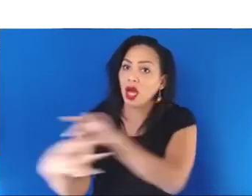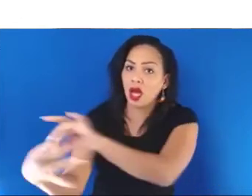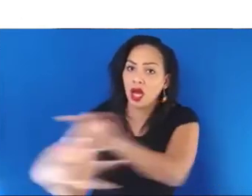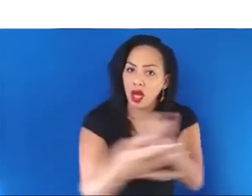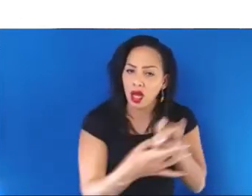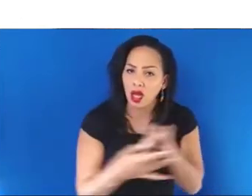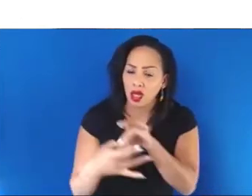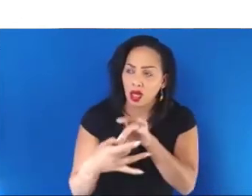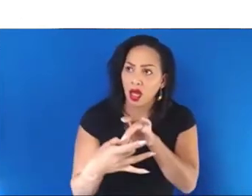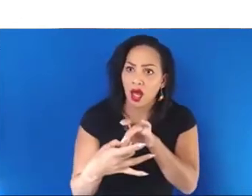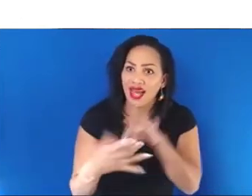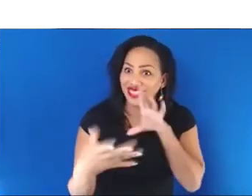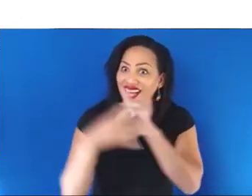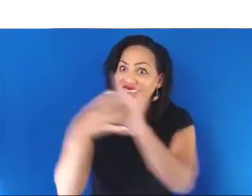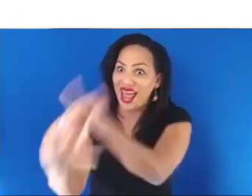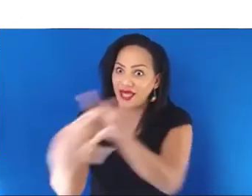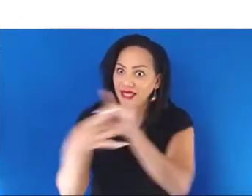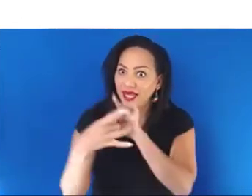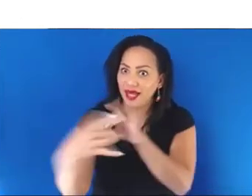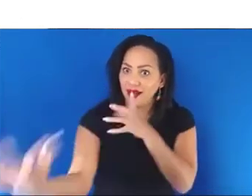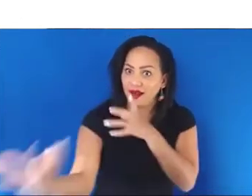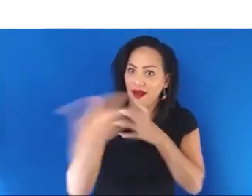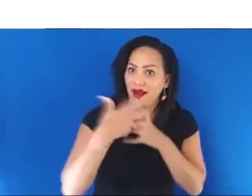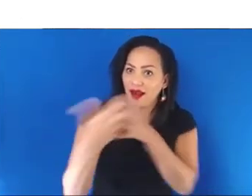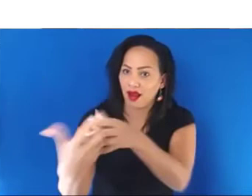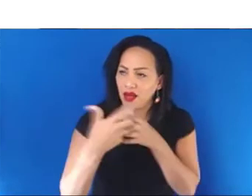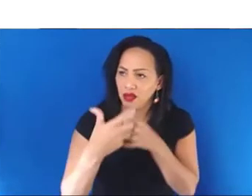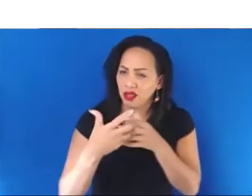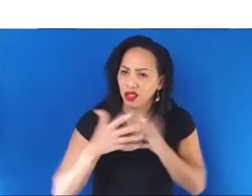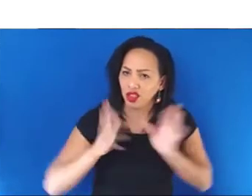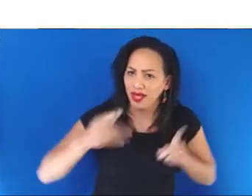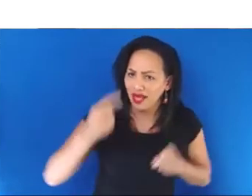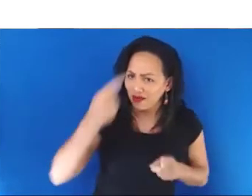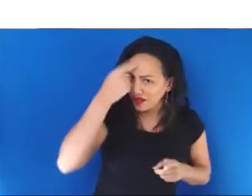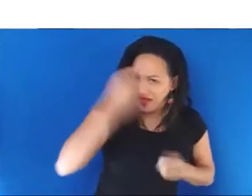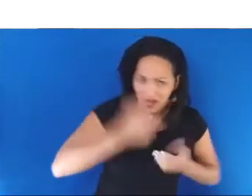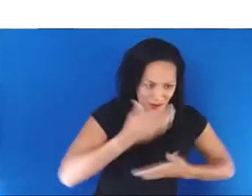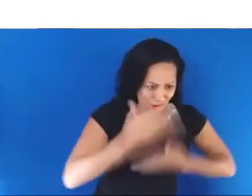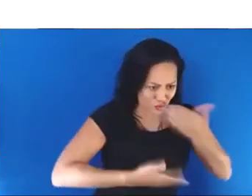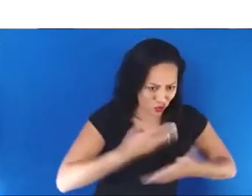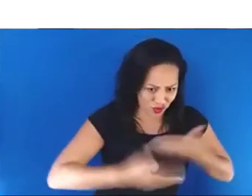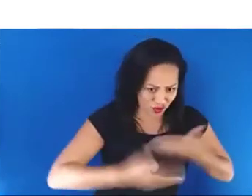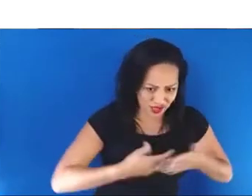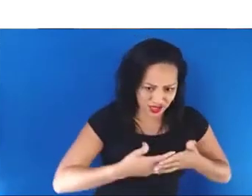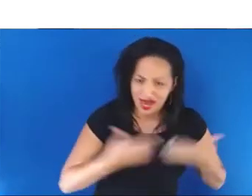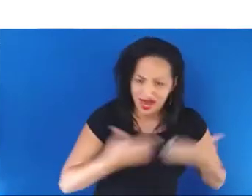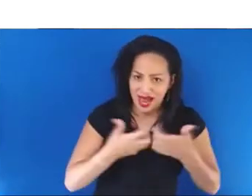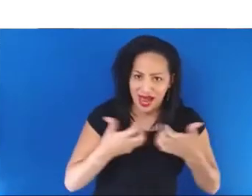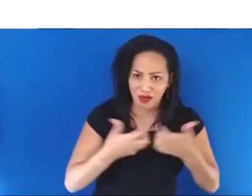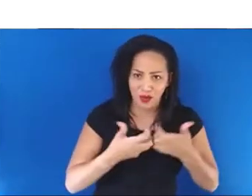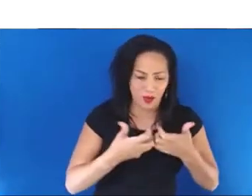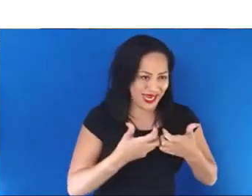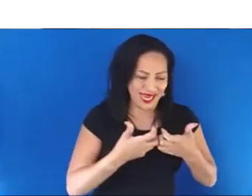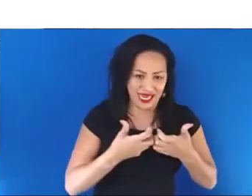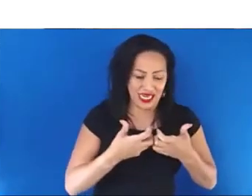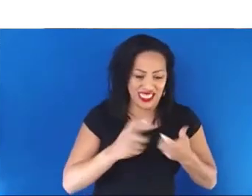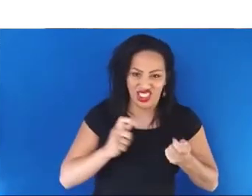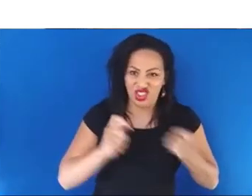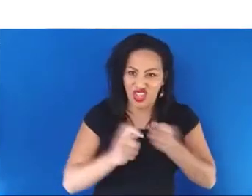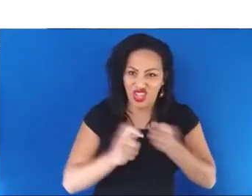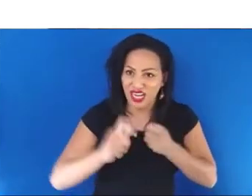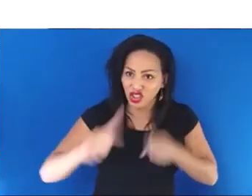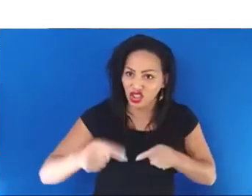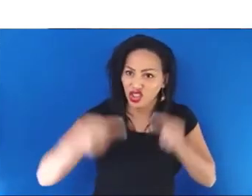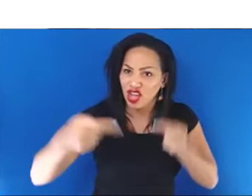this narrative and we start to tell stories that disrupt and start to challenge on some of these